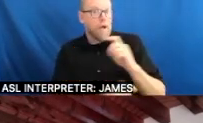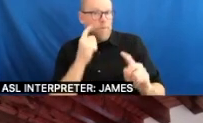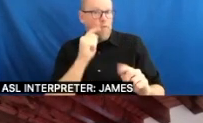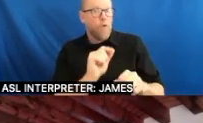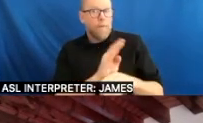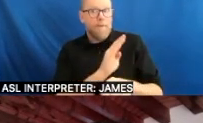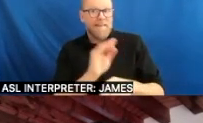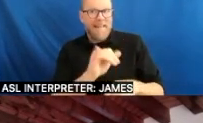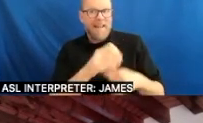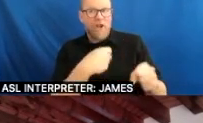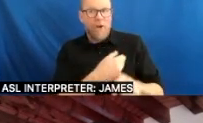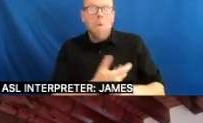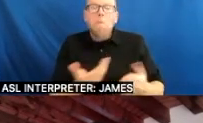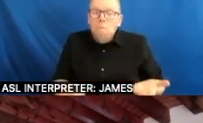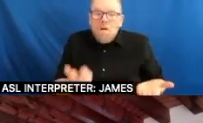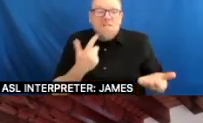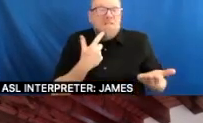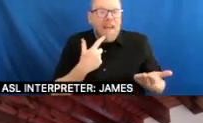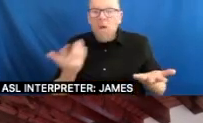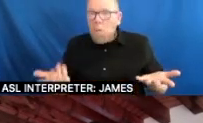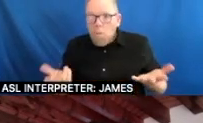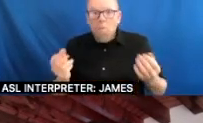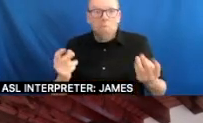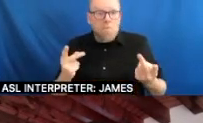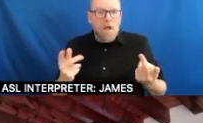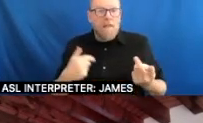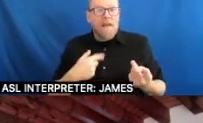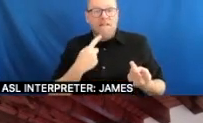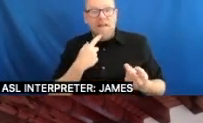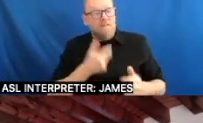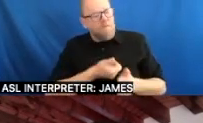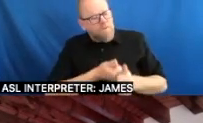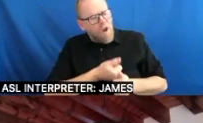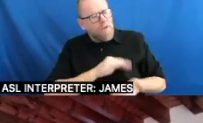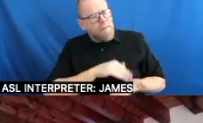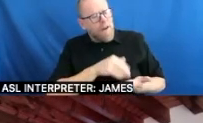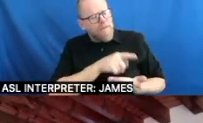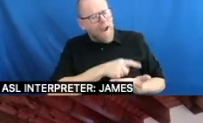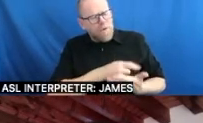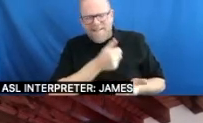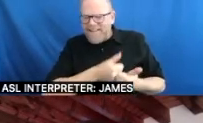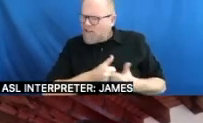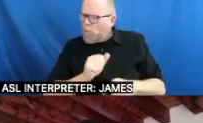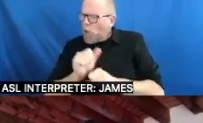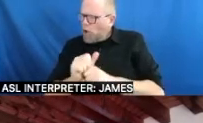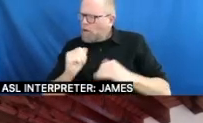And let's just say that they said just the number of hours in proportion that we work to each other.